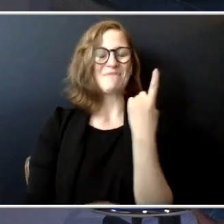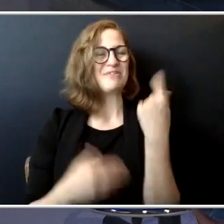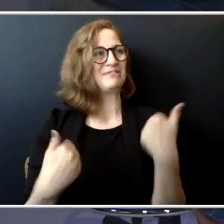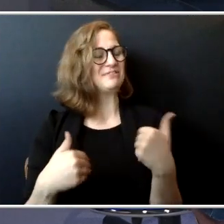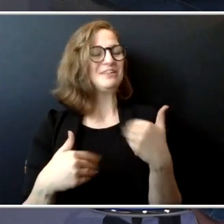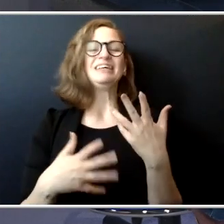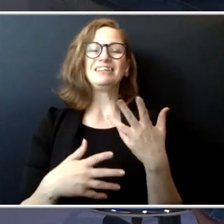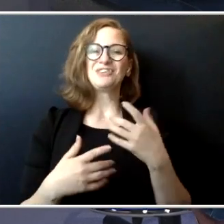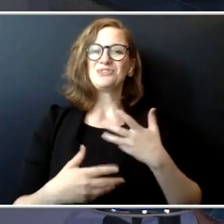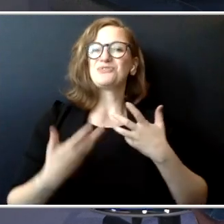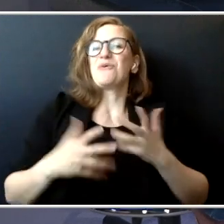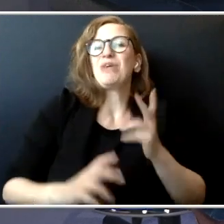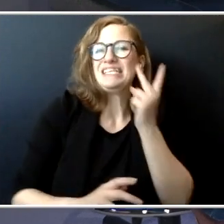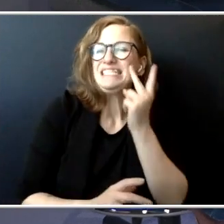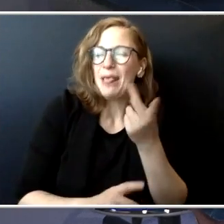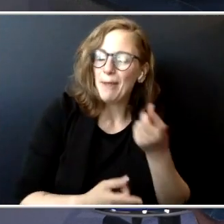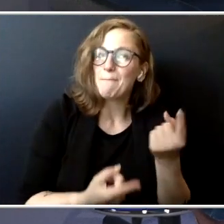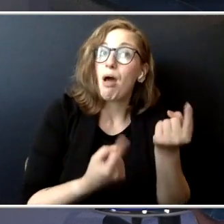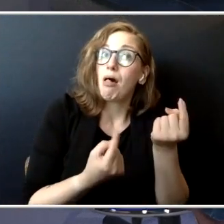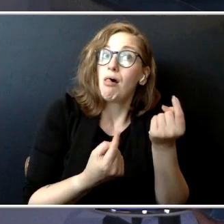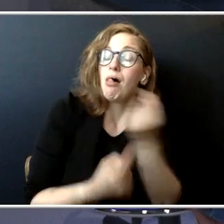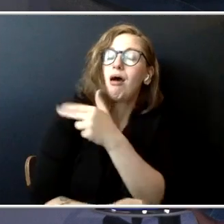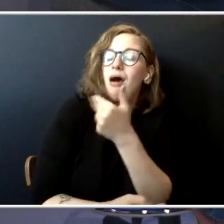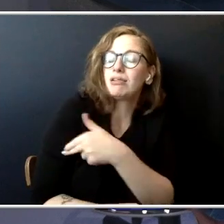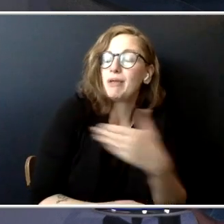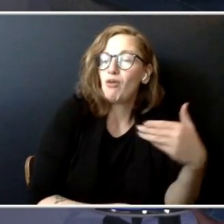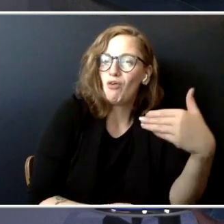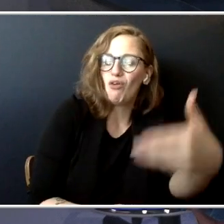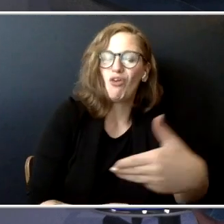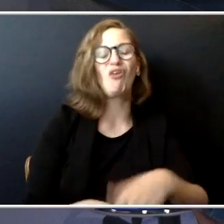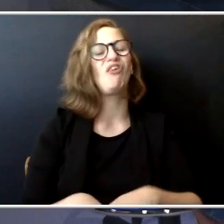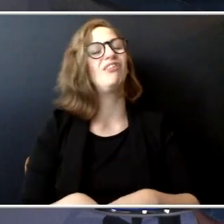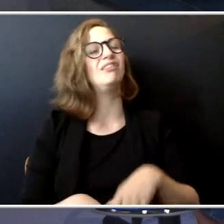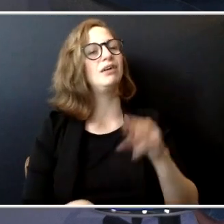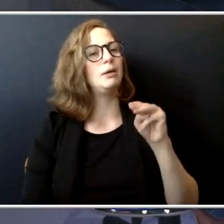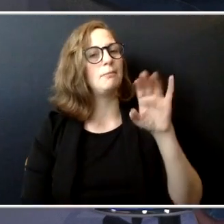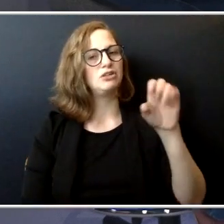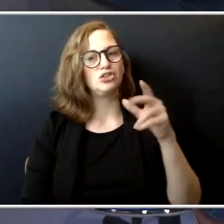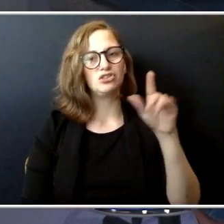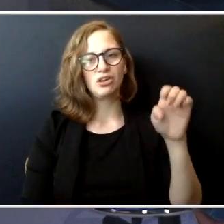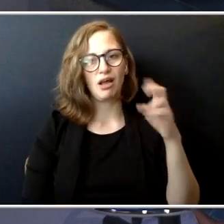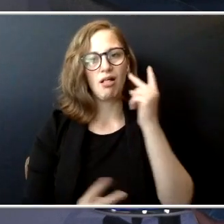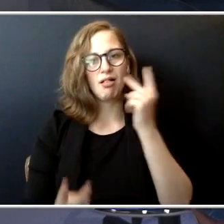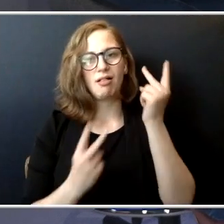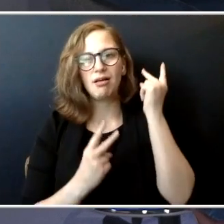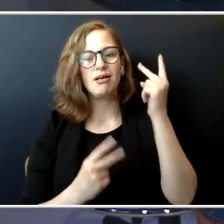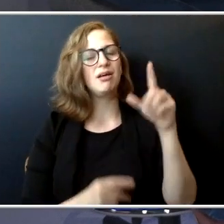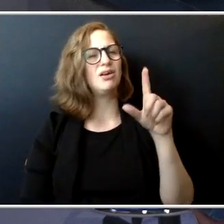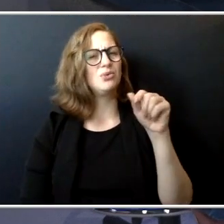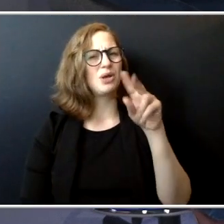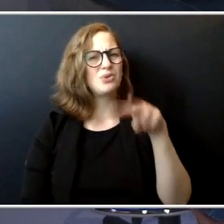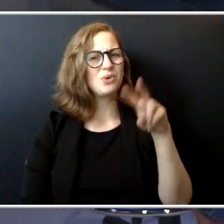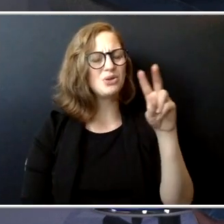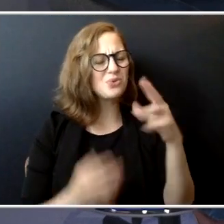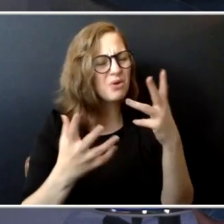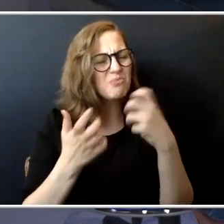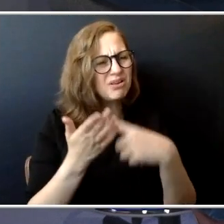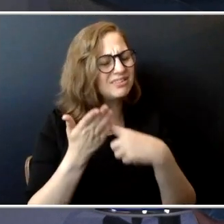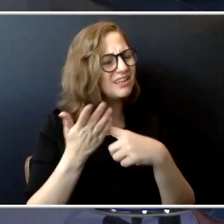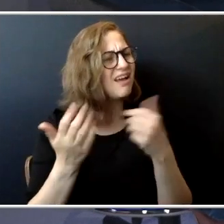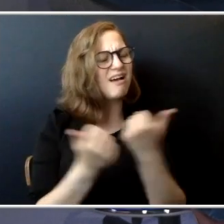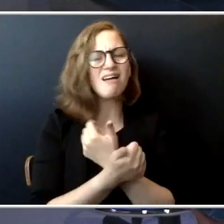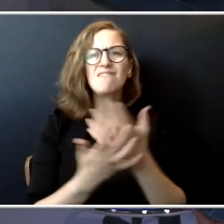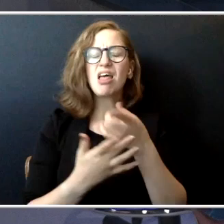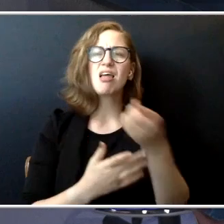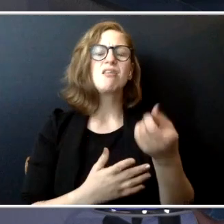Michelle, 2022, I want to get to everything that you have had to walk through and fight to get through. In 2022, doctors started